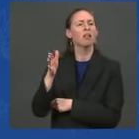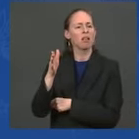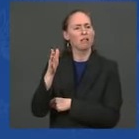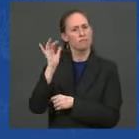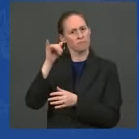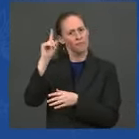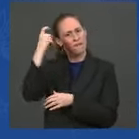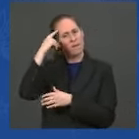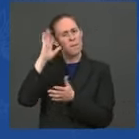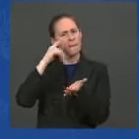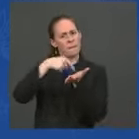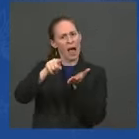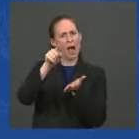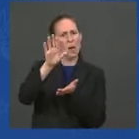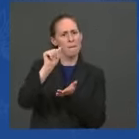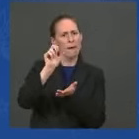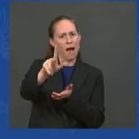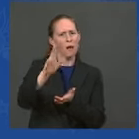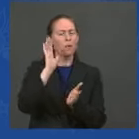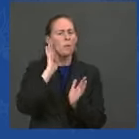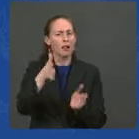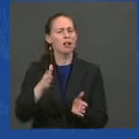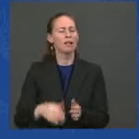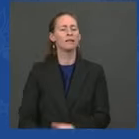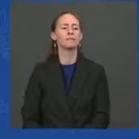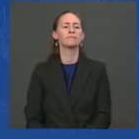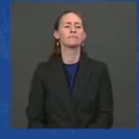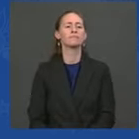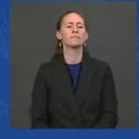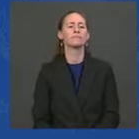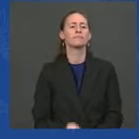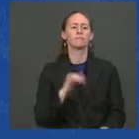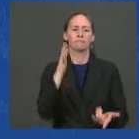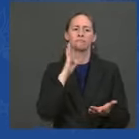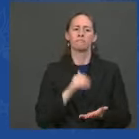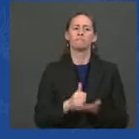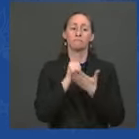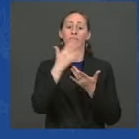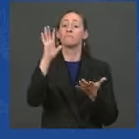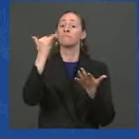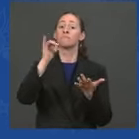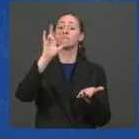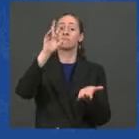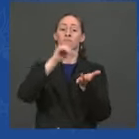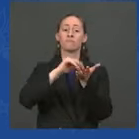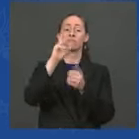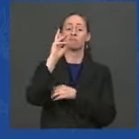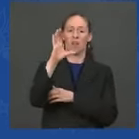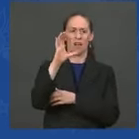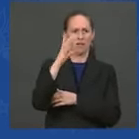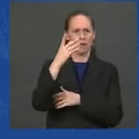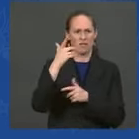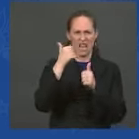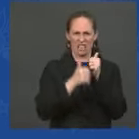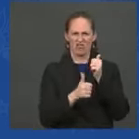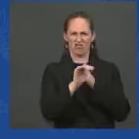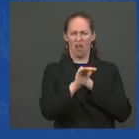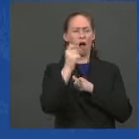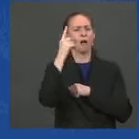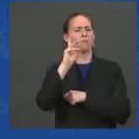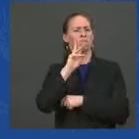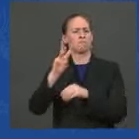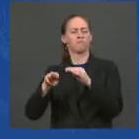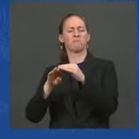you. And we increased that amount in the near term to $3,600 for every child under the age of 6 and $3,000